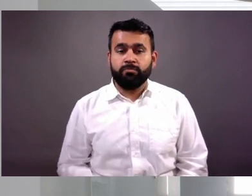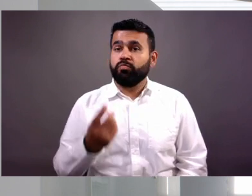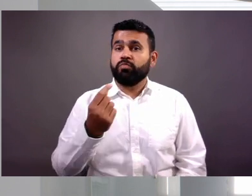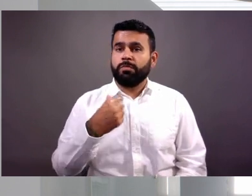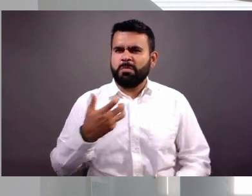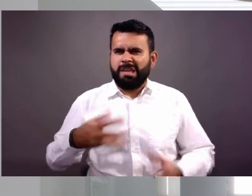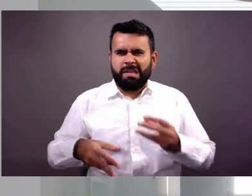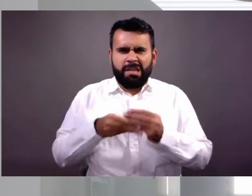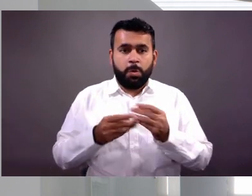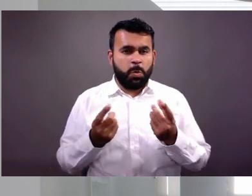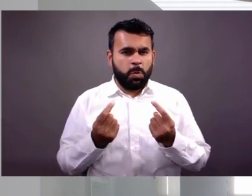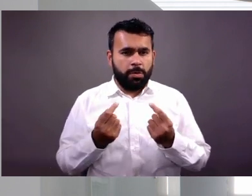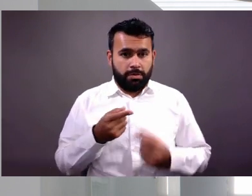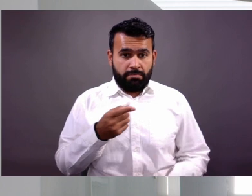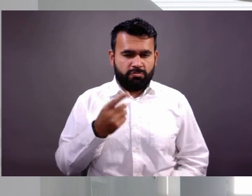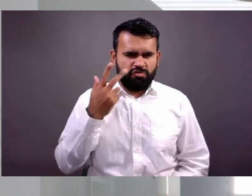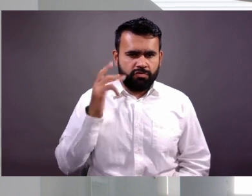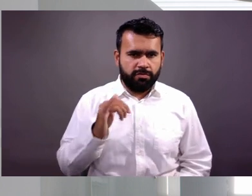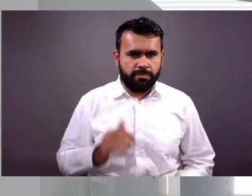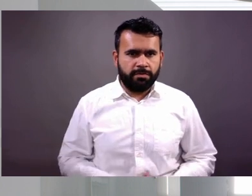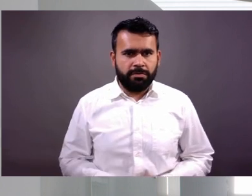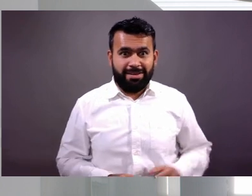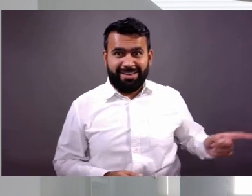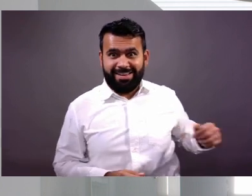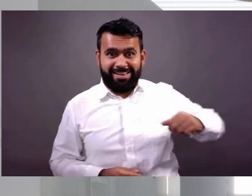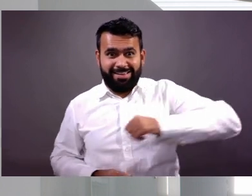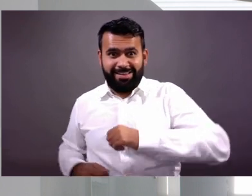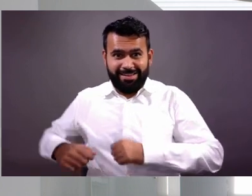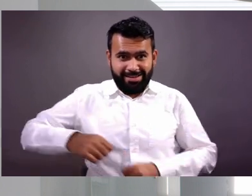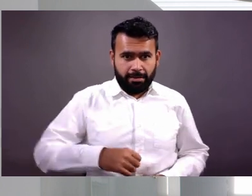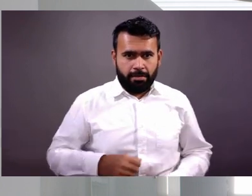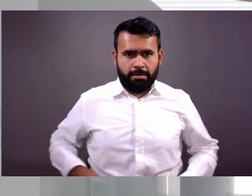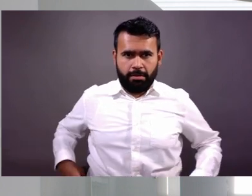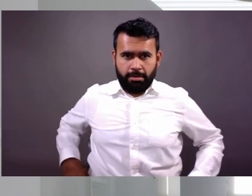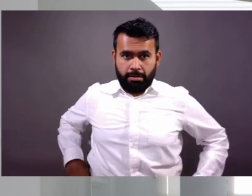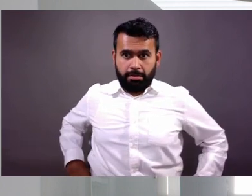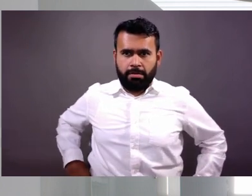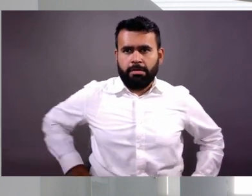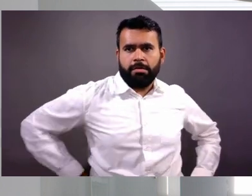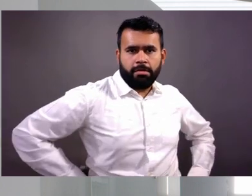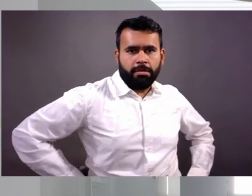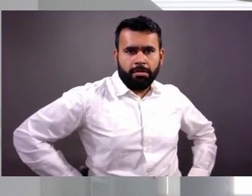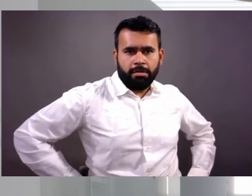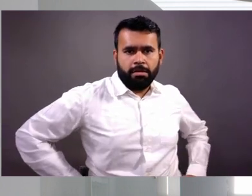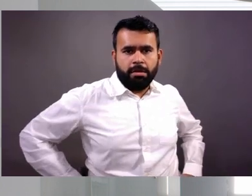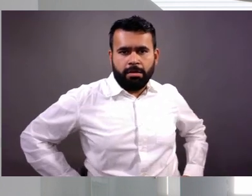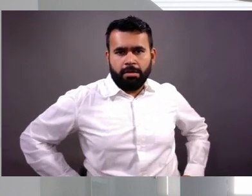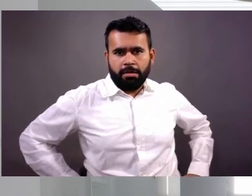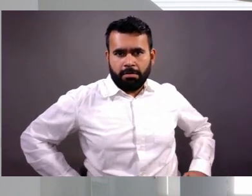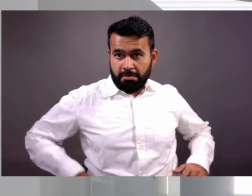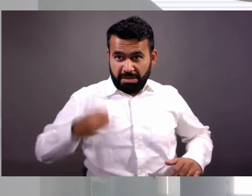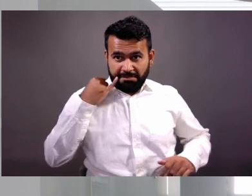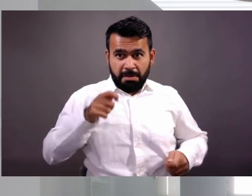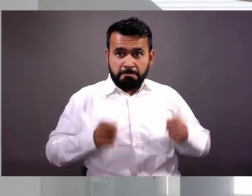Now, what we can do is we can add a roll. So like Janan was saying with her elbow, I can use my shoulder to